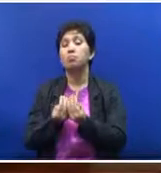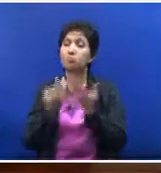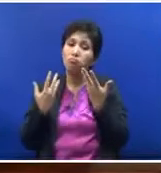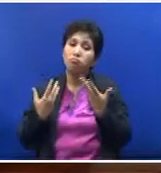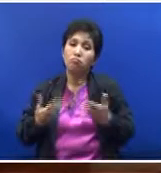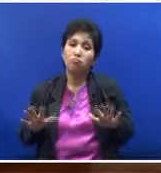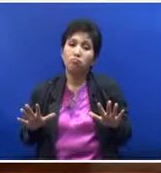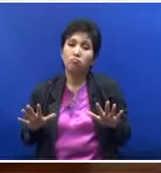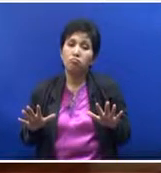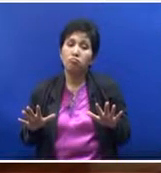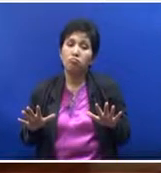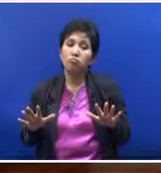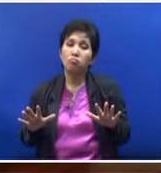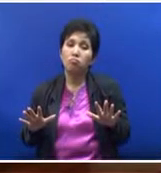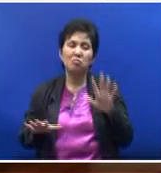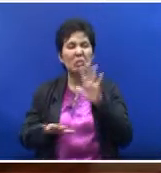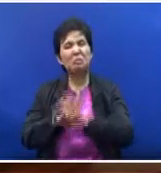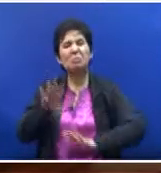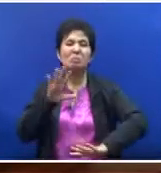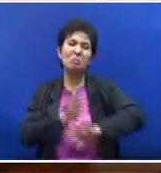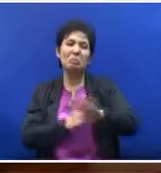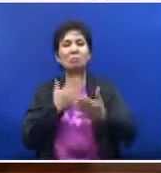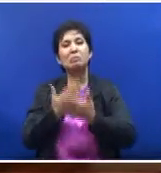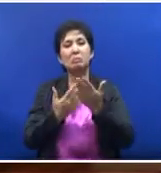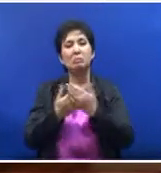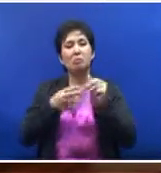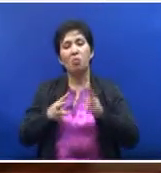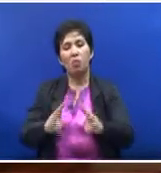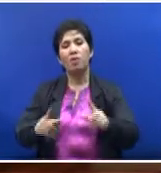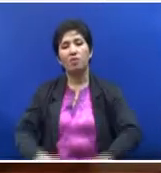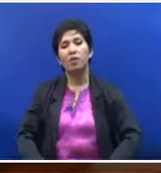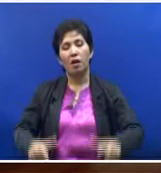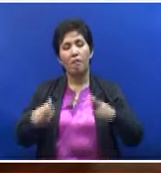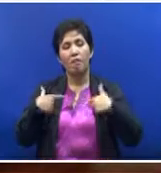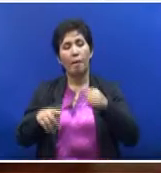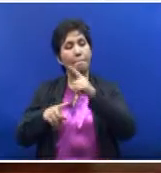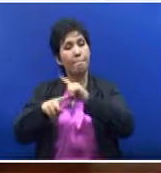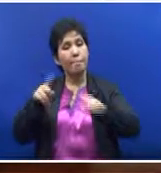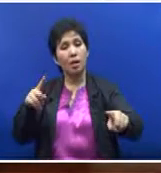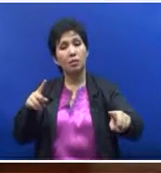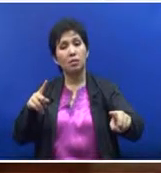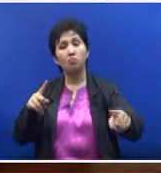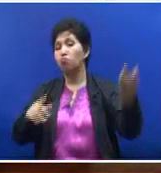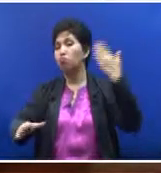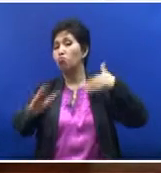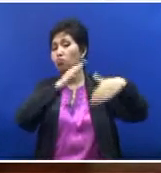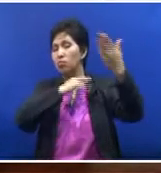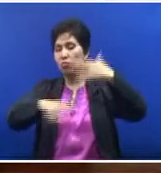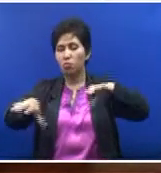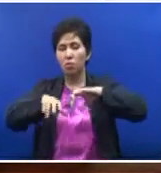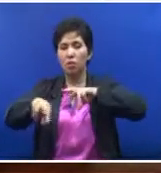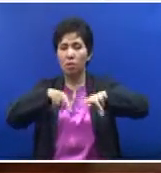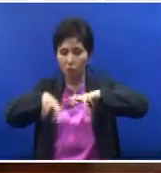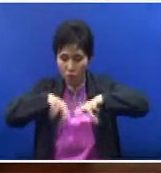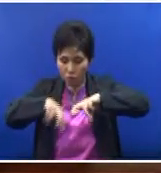already comfortable with our way of life. Okay, but when we are going to do ethnographic research,